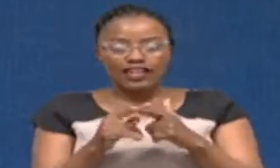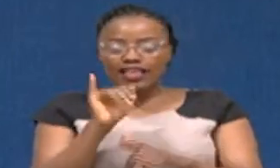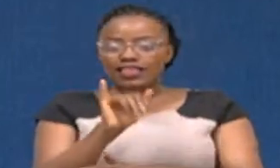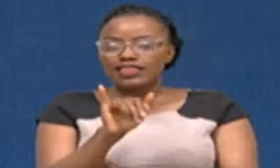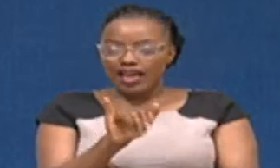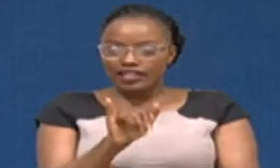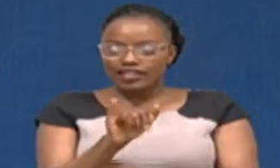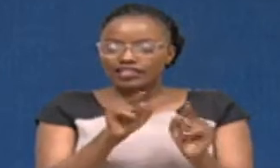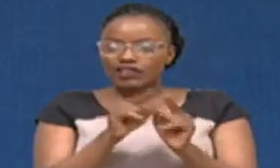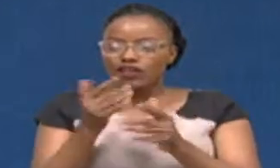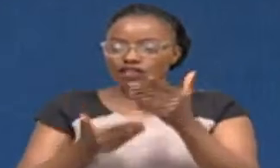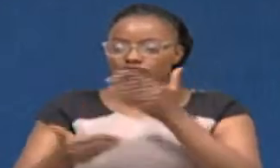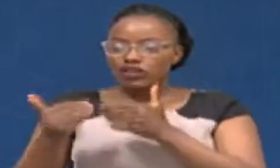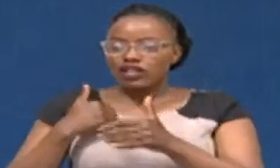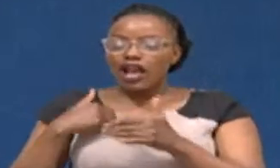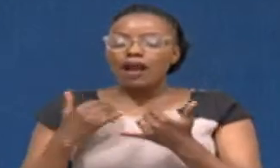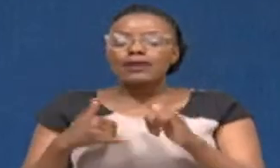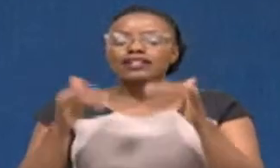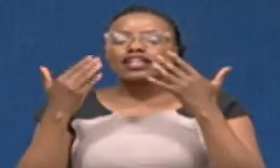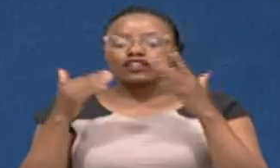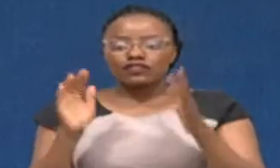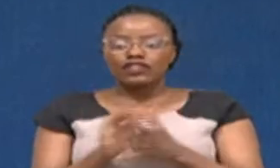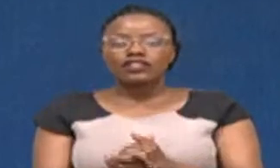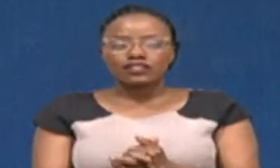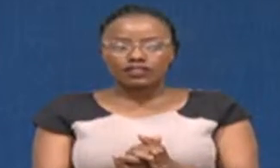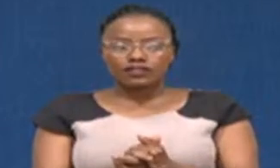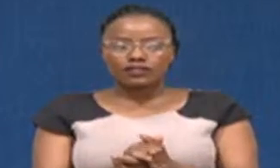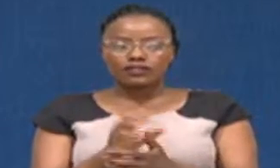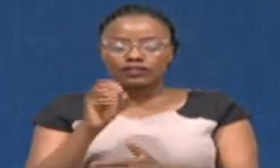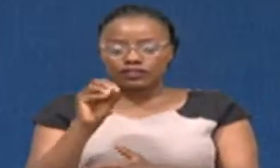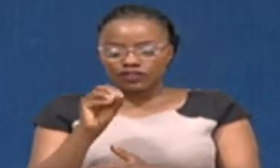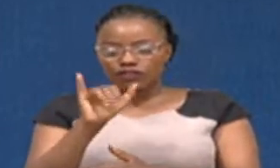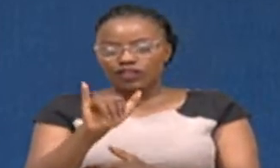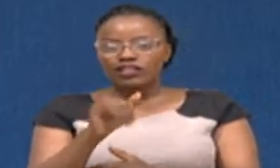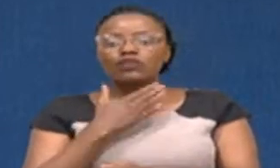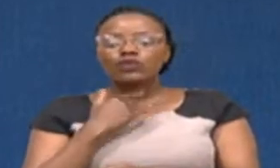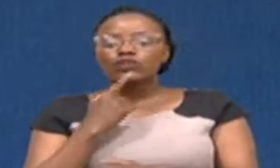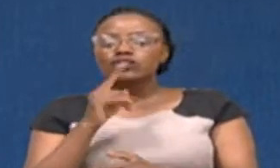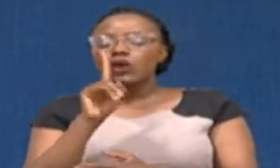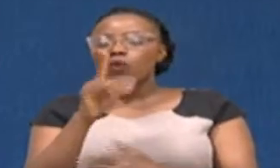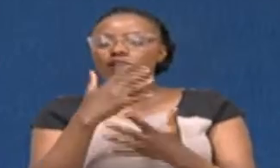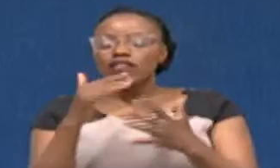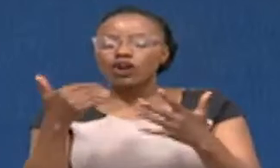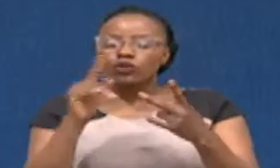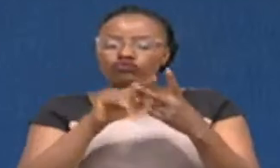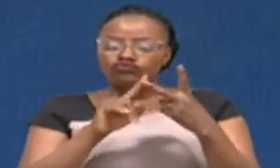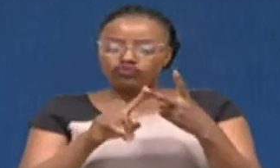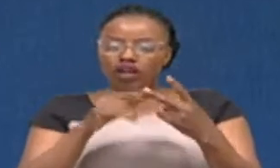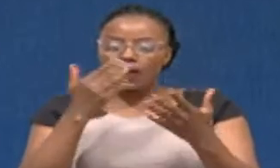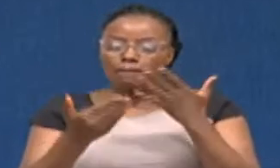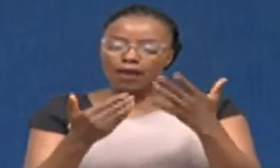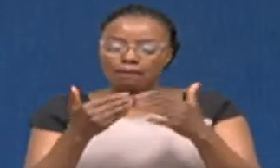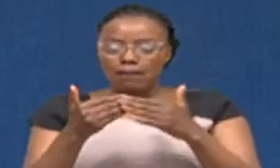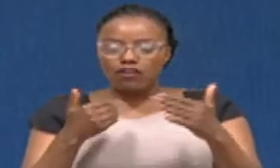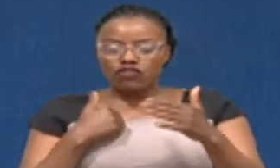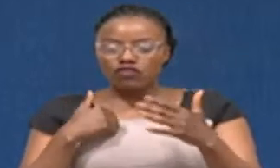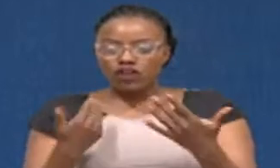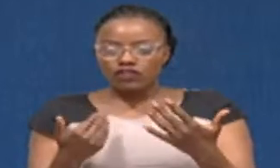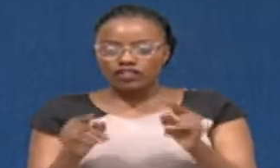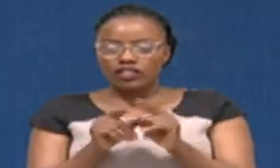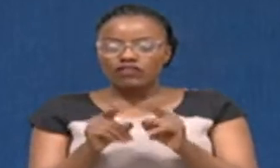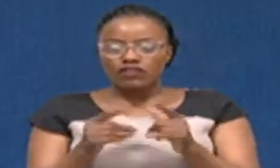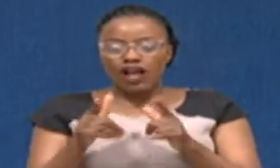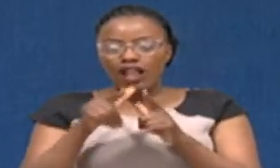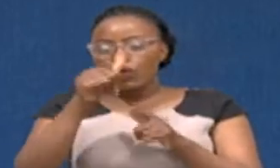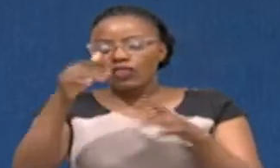That communication and interaction has been tested. All right. So thanks, I would Jeff. Like to say one thing or two before maybe I leave the